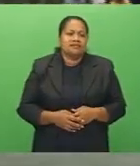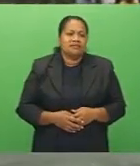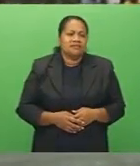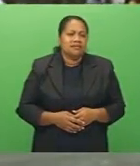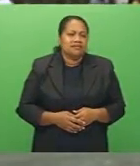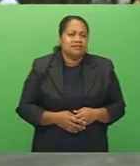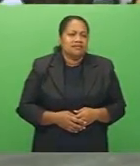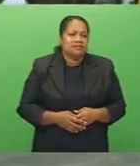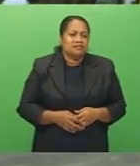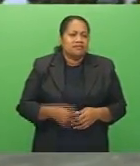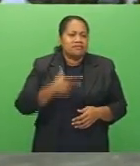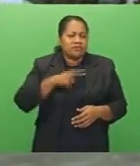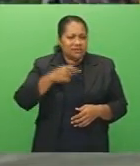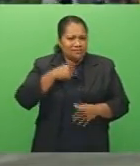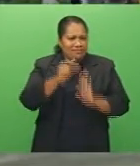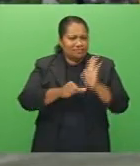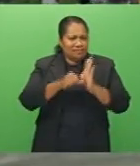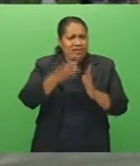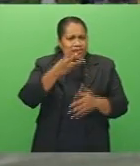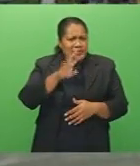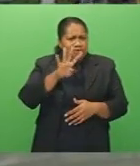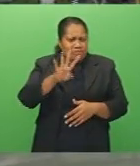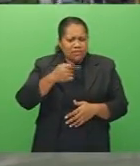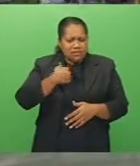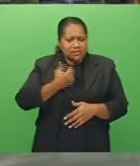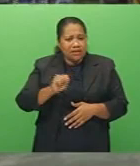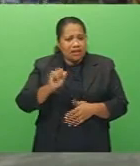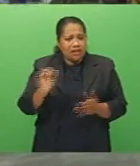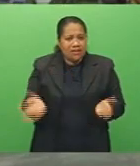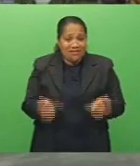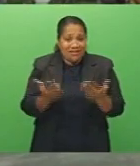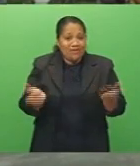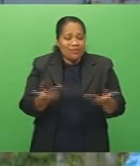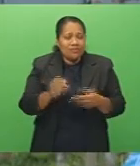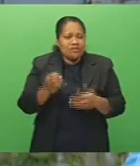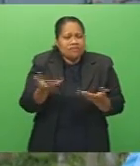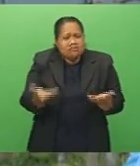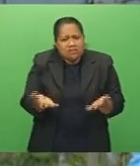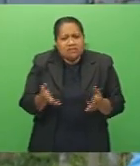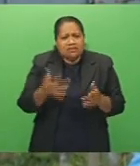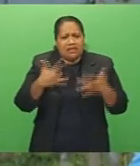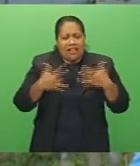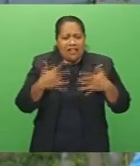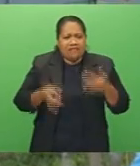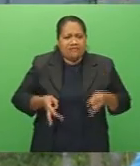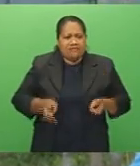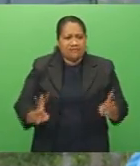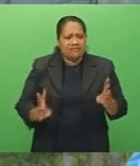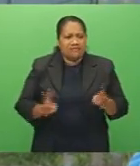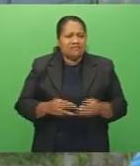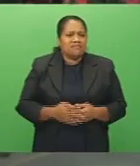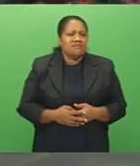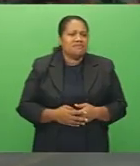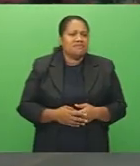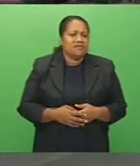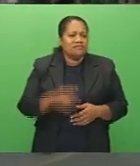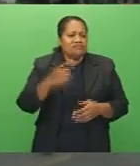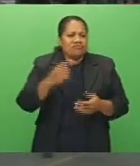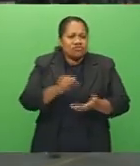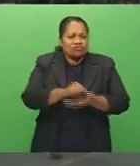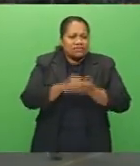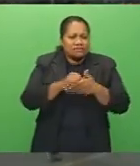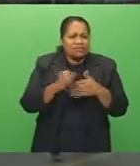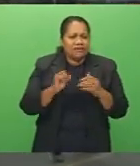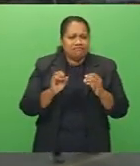Because I'm 34 years old, I still play. So it's just their lifestyle and keeping fit. With the